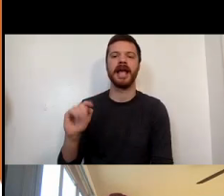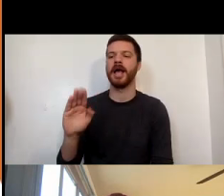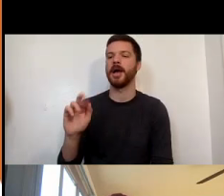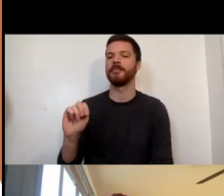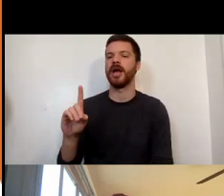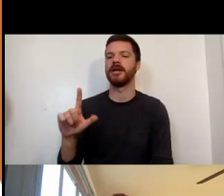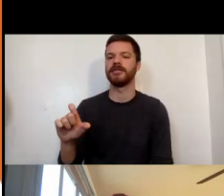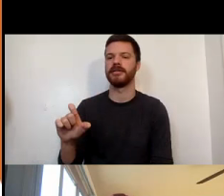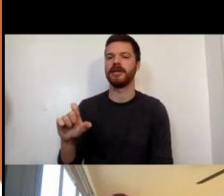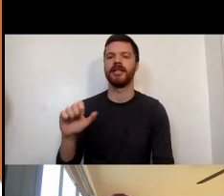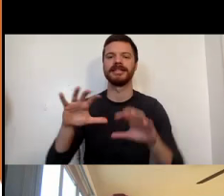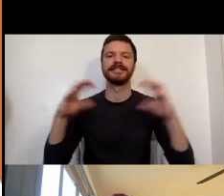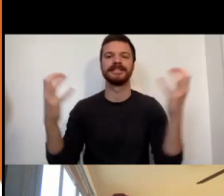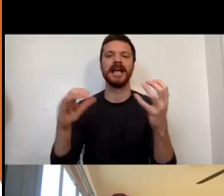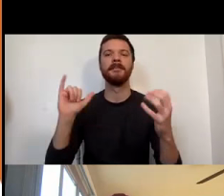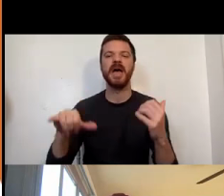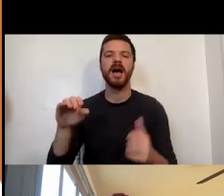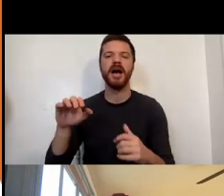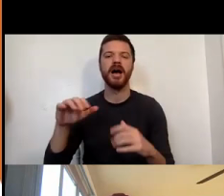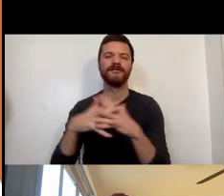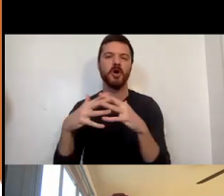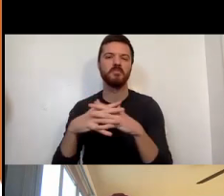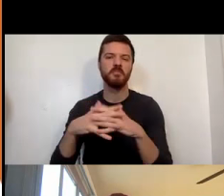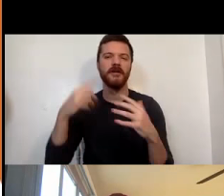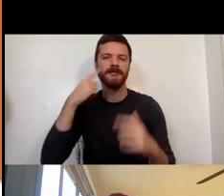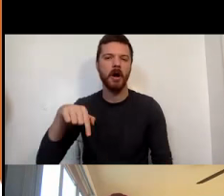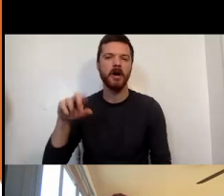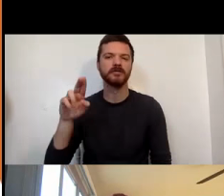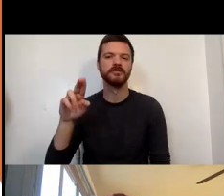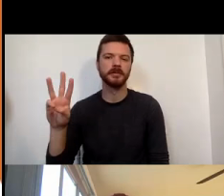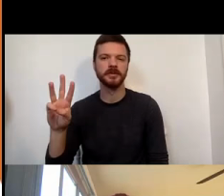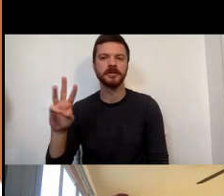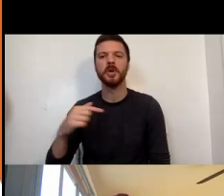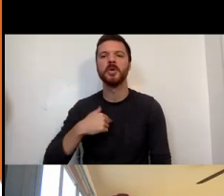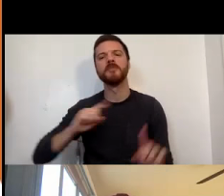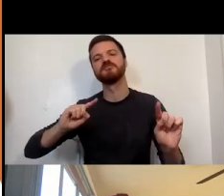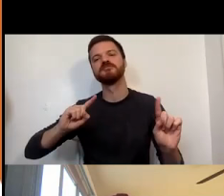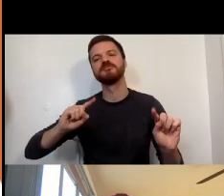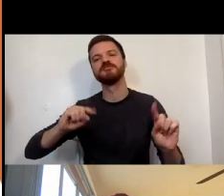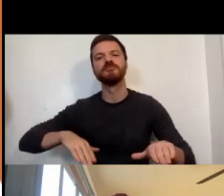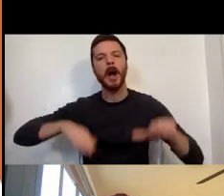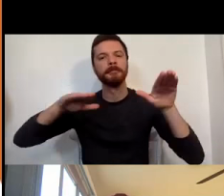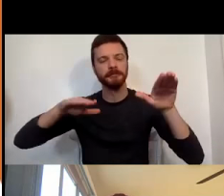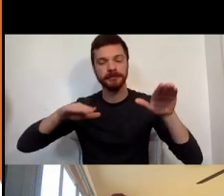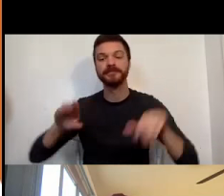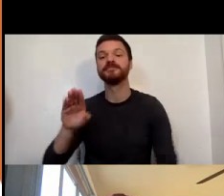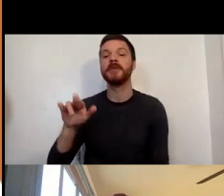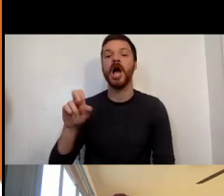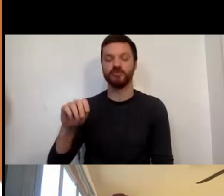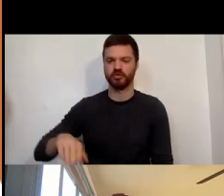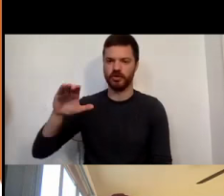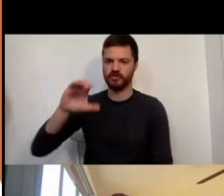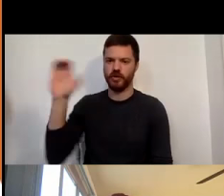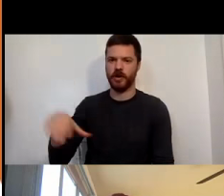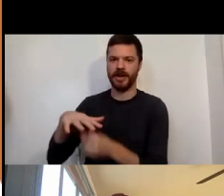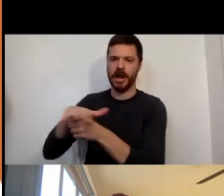the Badgers football stadium in Madison. We both spent a lot of time there as little kids. Byron grew up in the Chicago area,